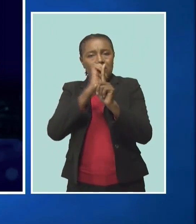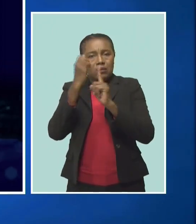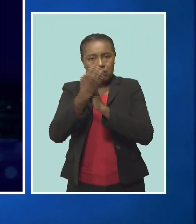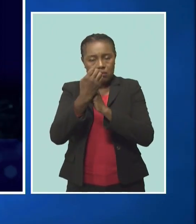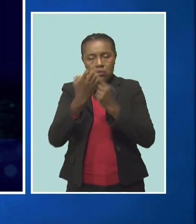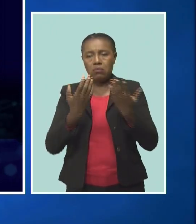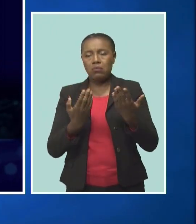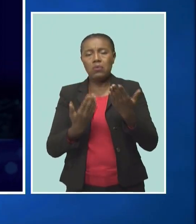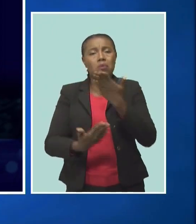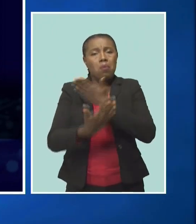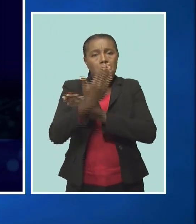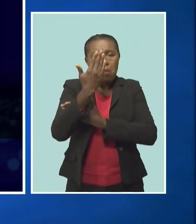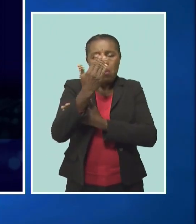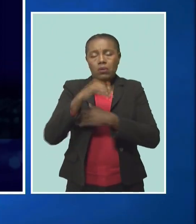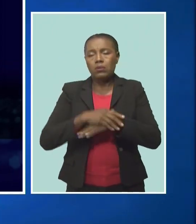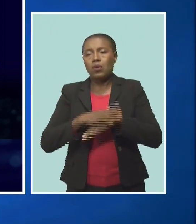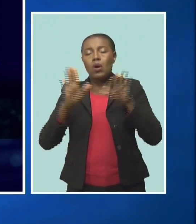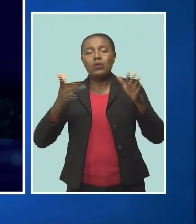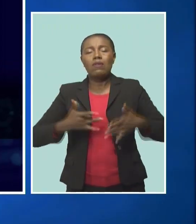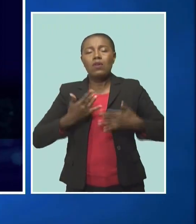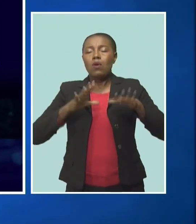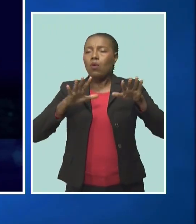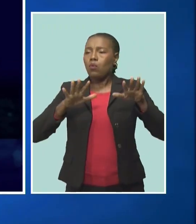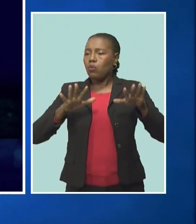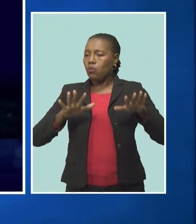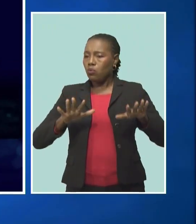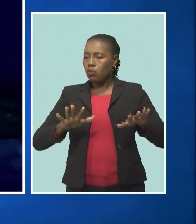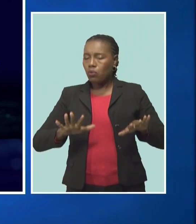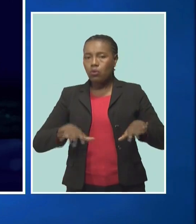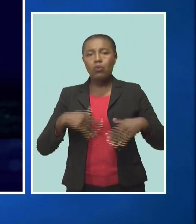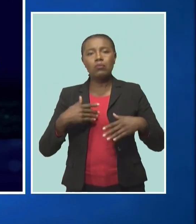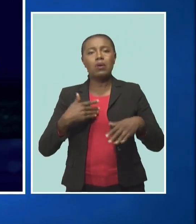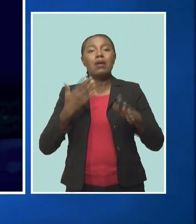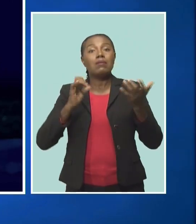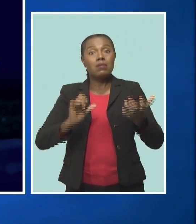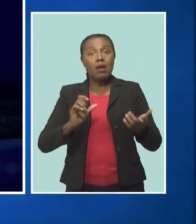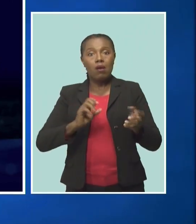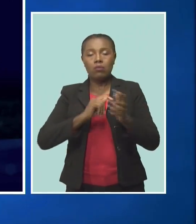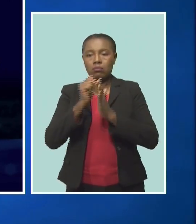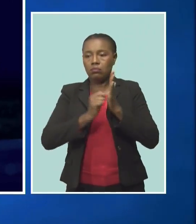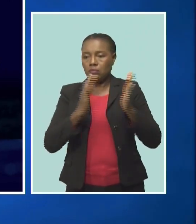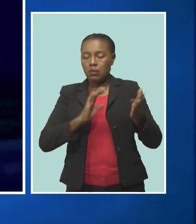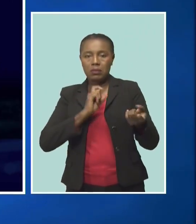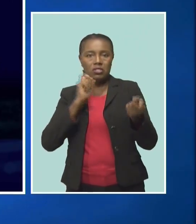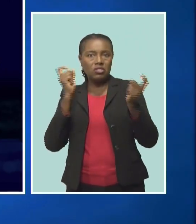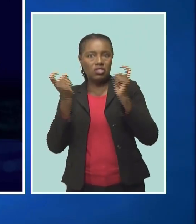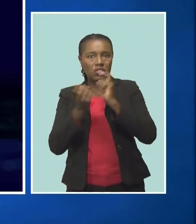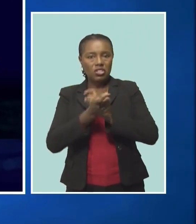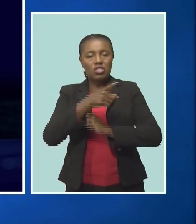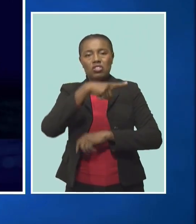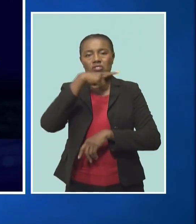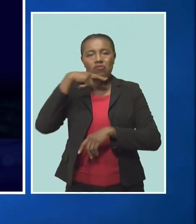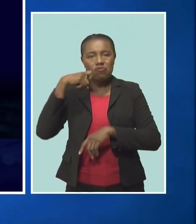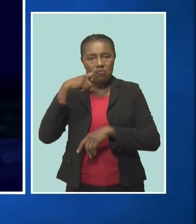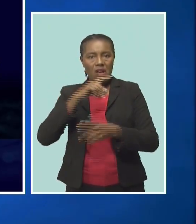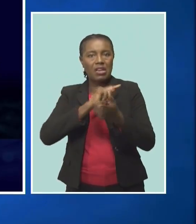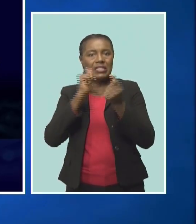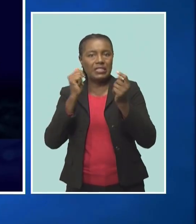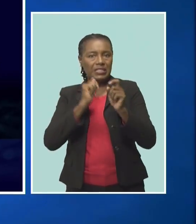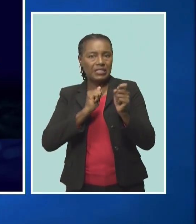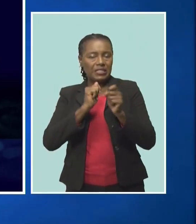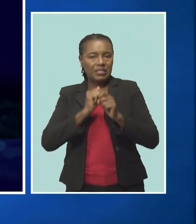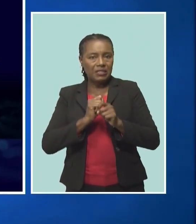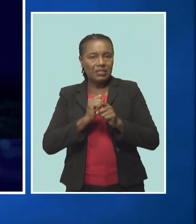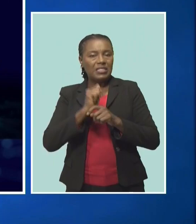might still be cool and so on, we transitioning into the dry season now. So as a result, you got